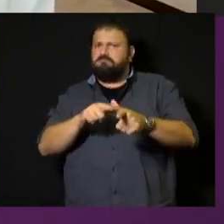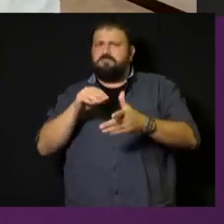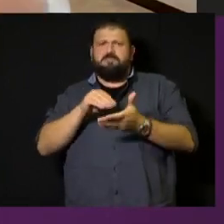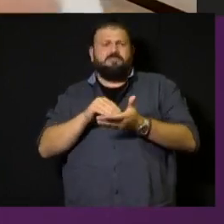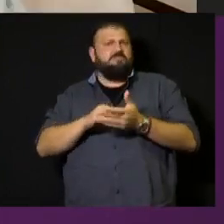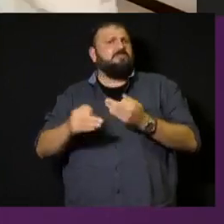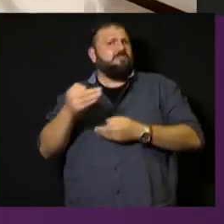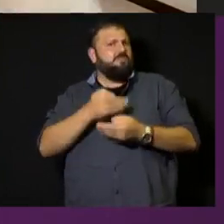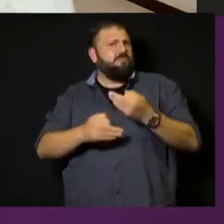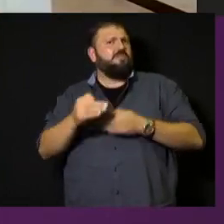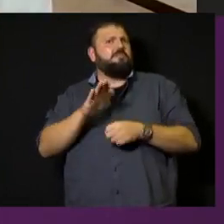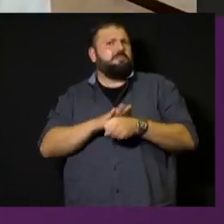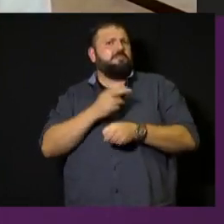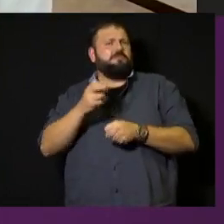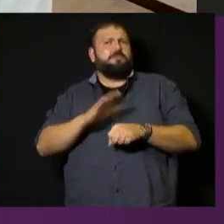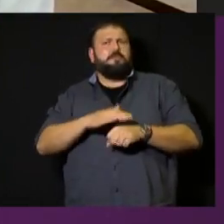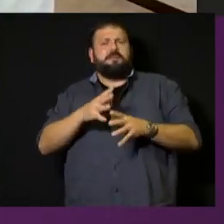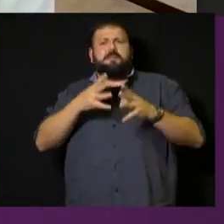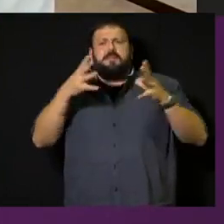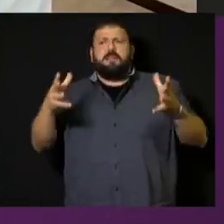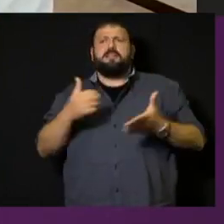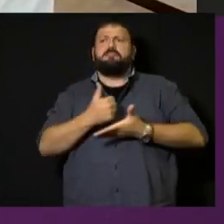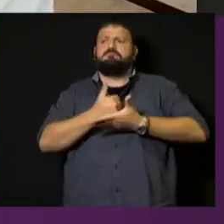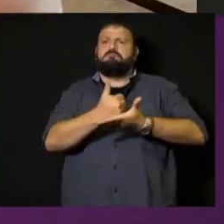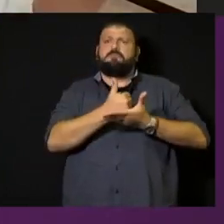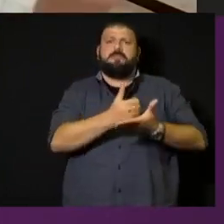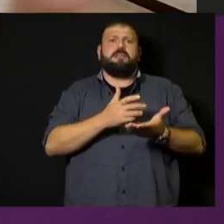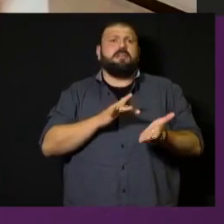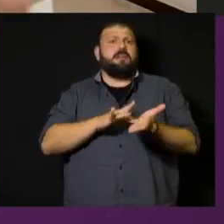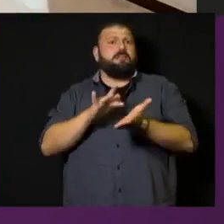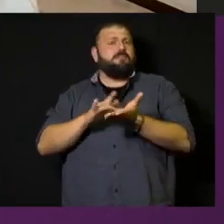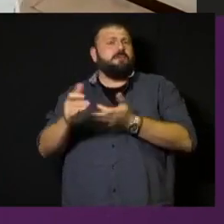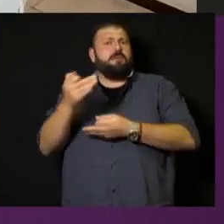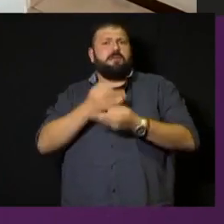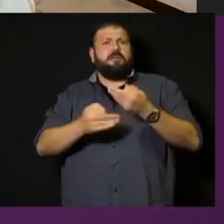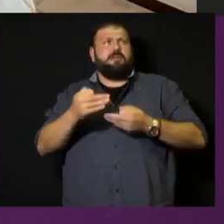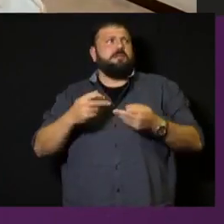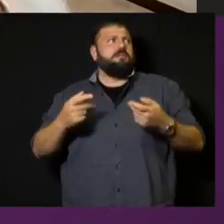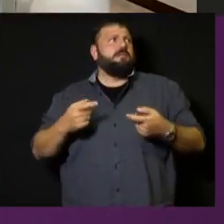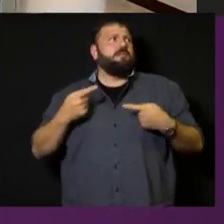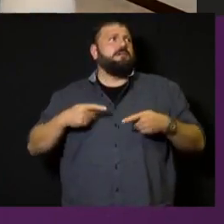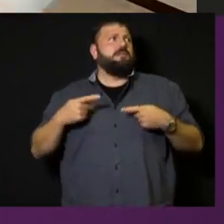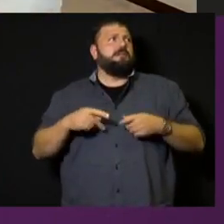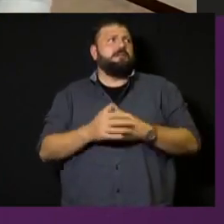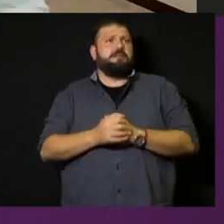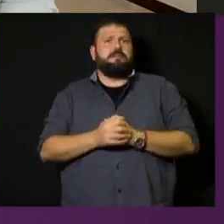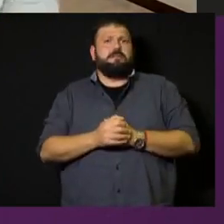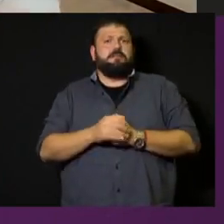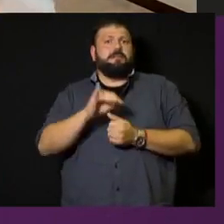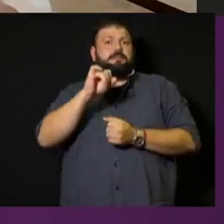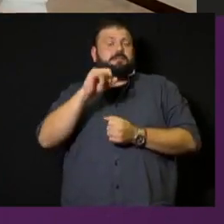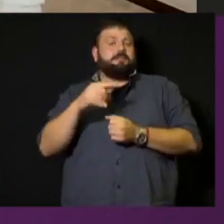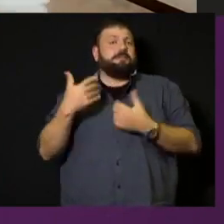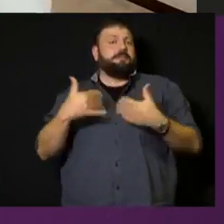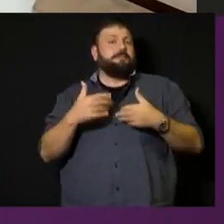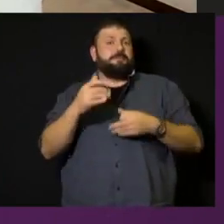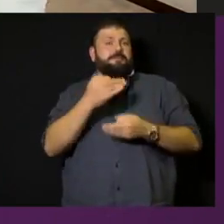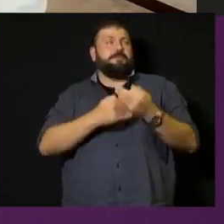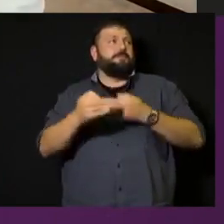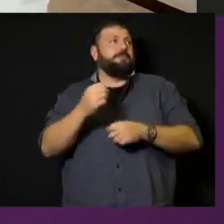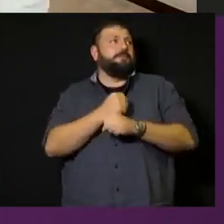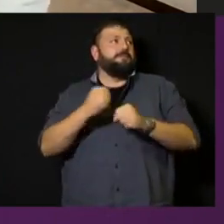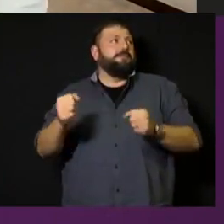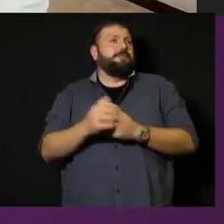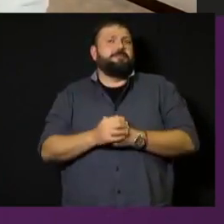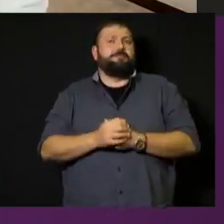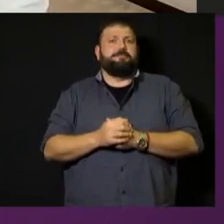bigger purpose rather than money. It was helping people. Yeah, you get too excited. Great. As usual,